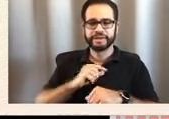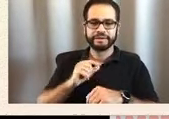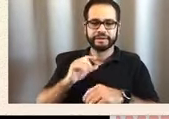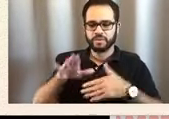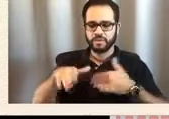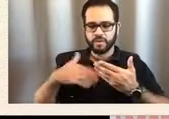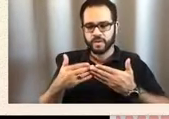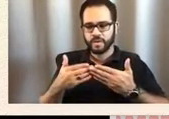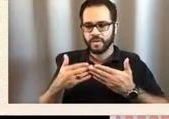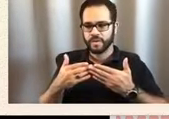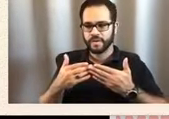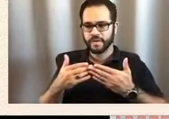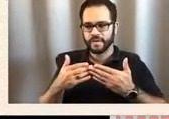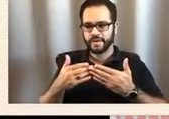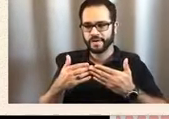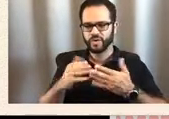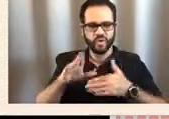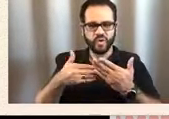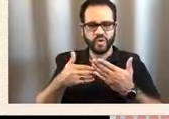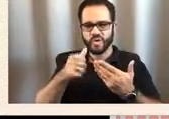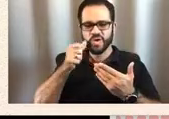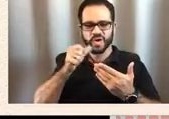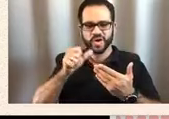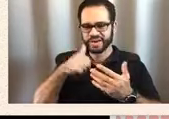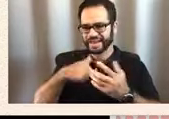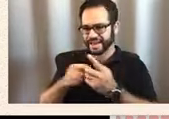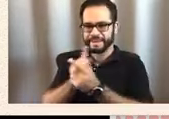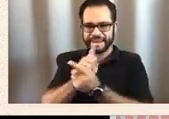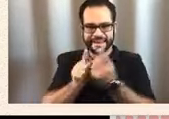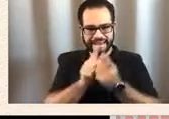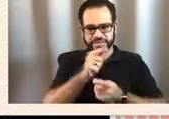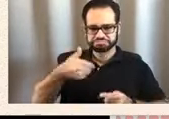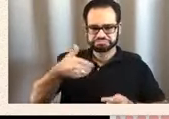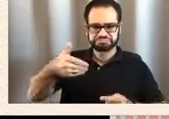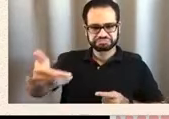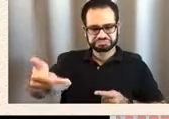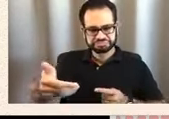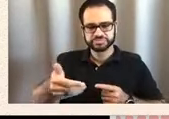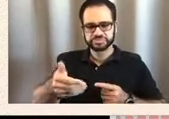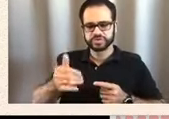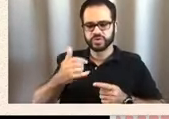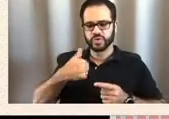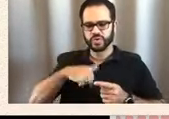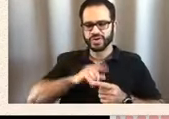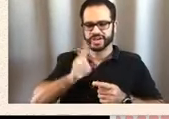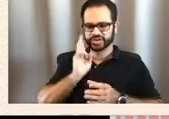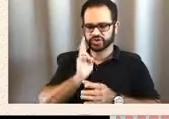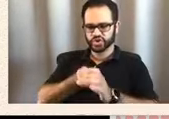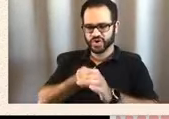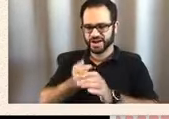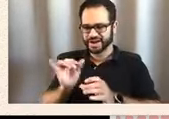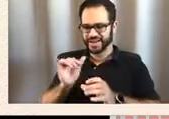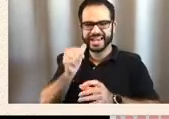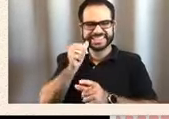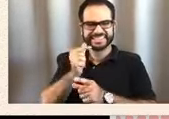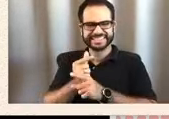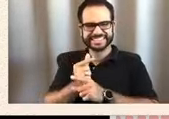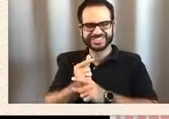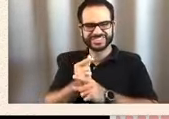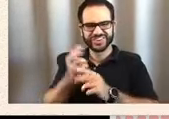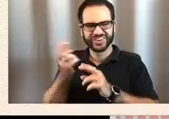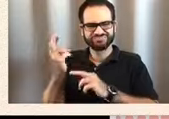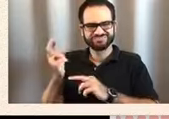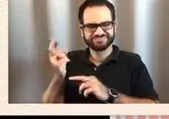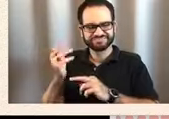girls I met throughout the years, we joined like a sister group. It's kind of hard to explain. It's like we formed to